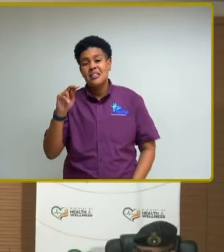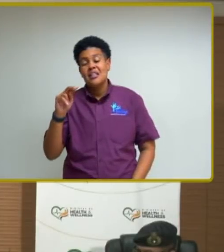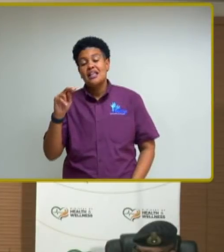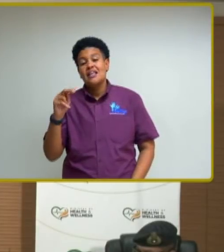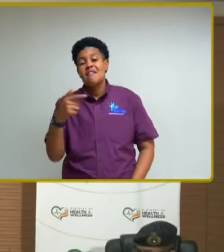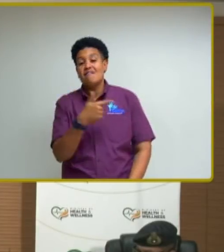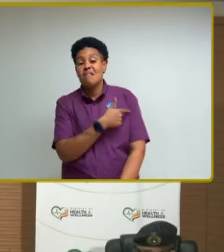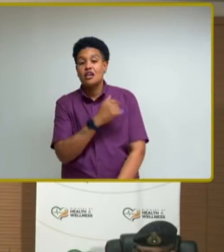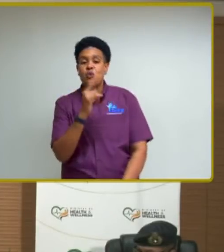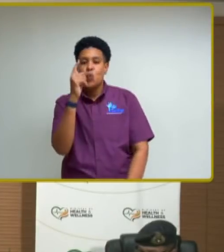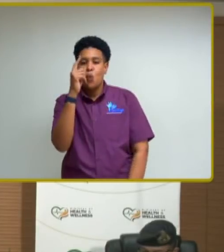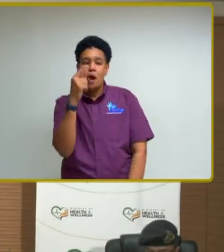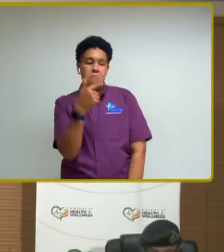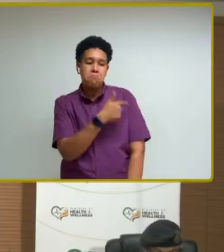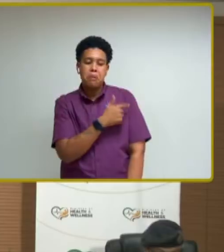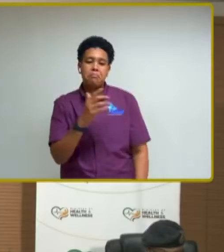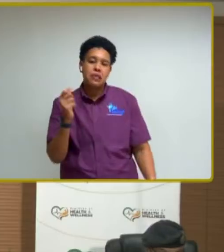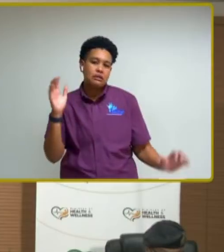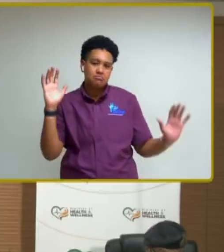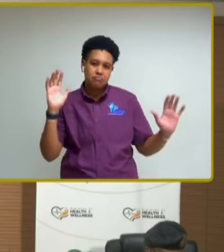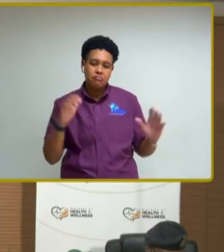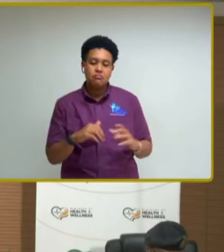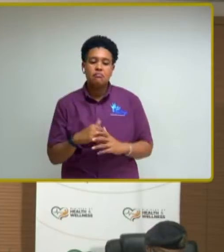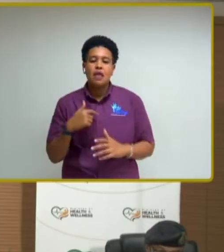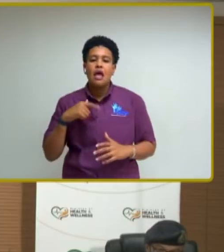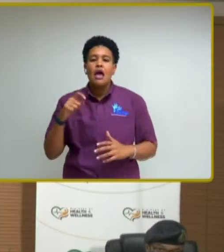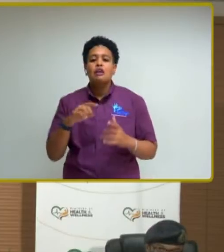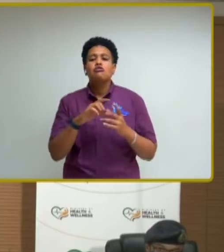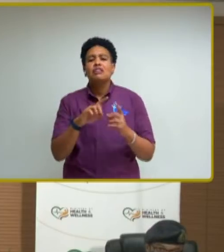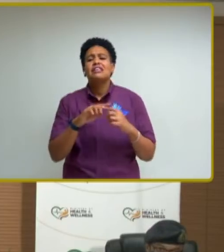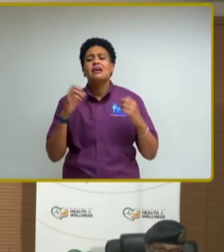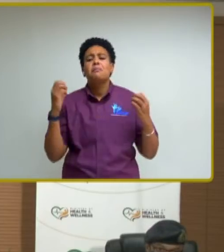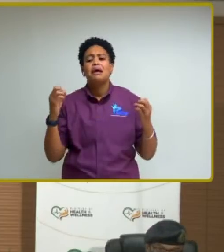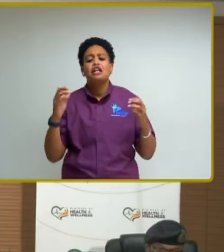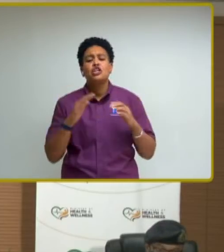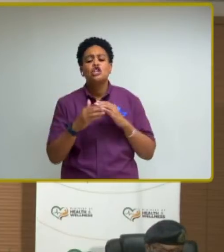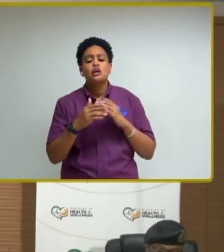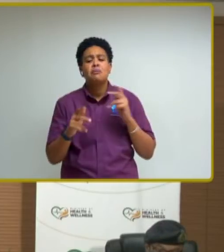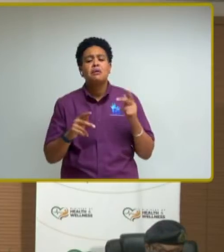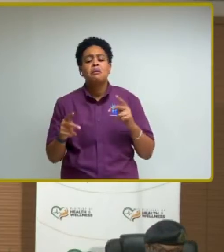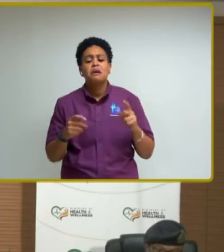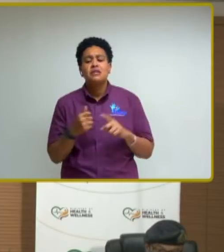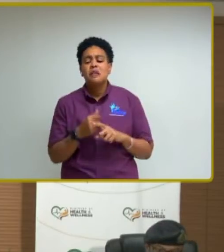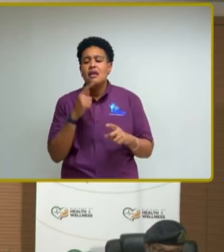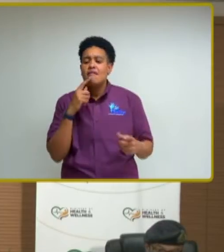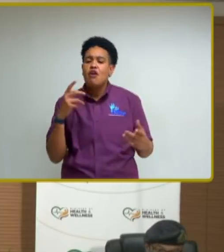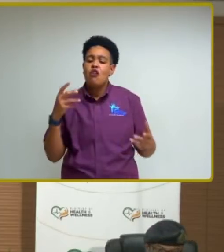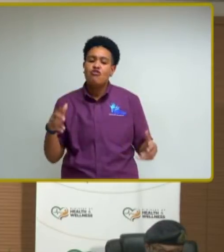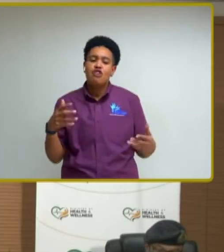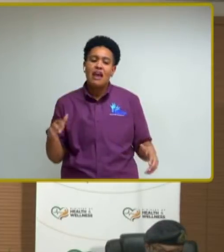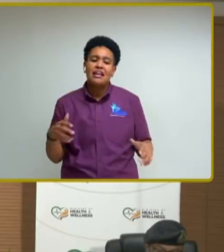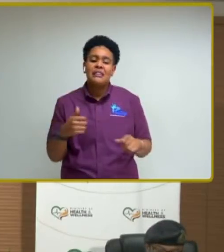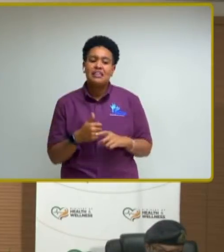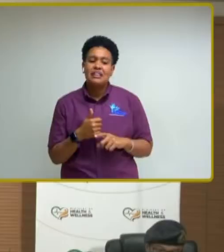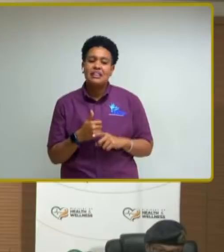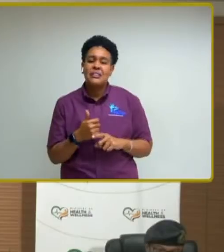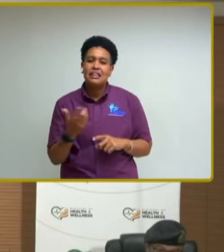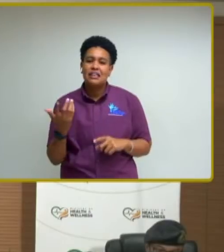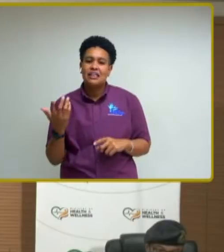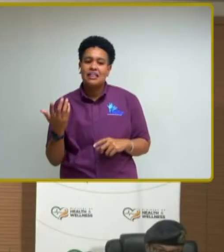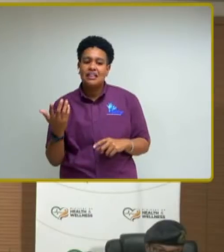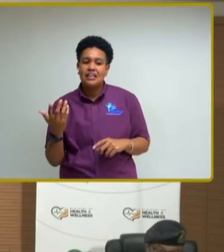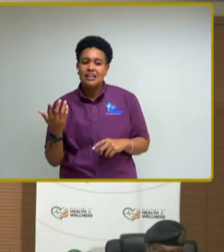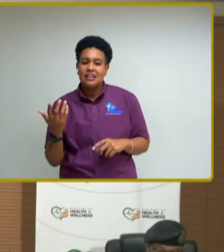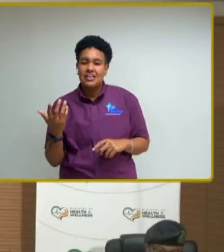vaccine? And I ask this in the context of many Jamaicans are already, leaning into the